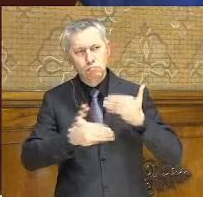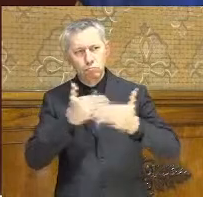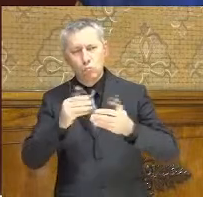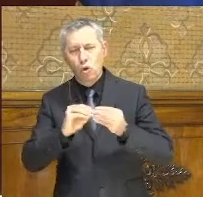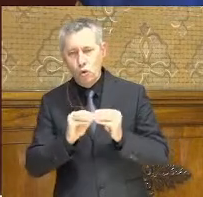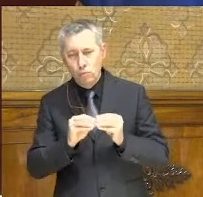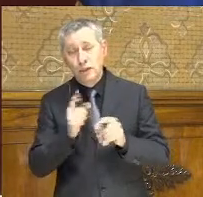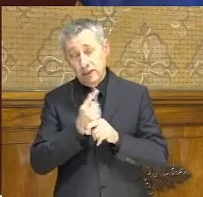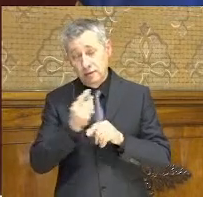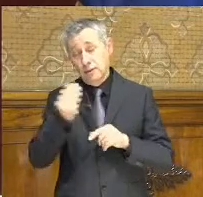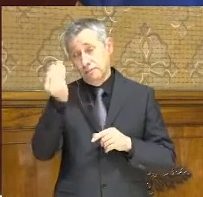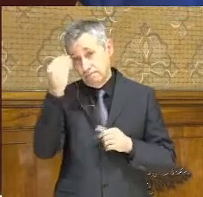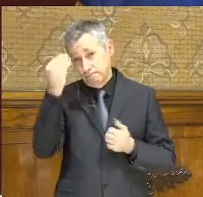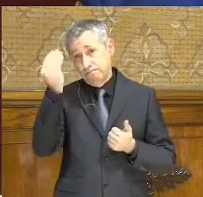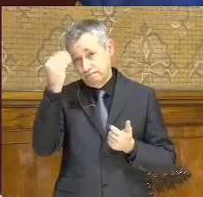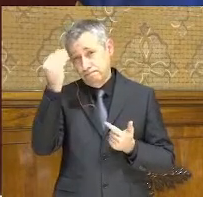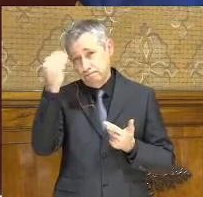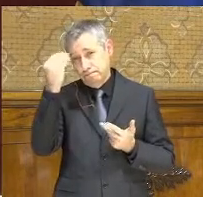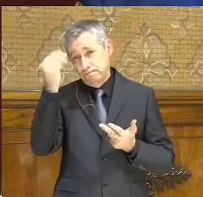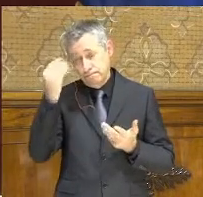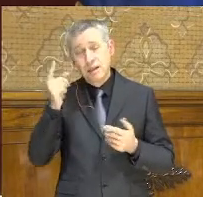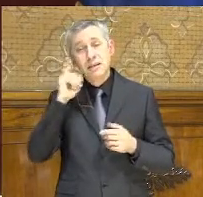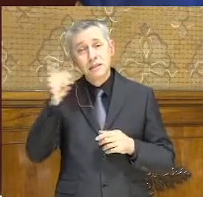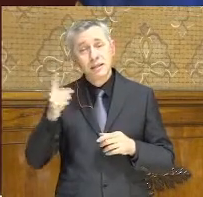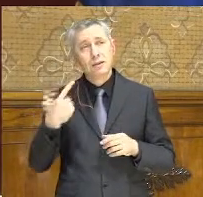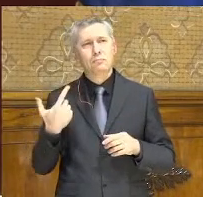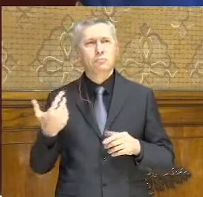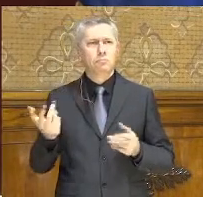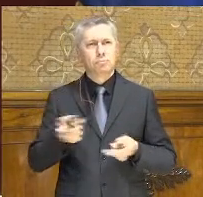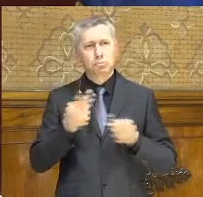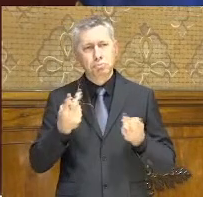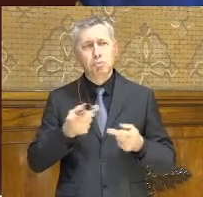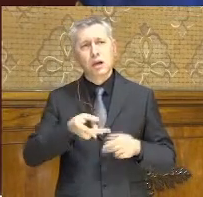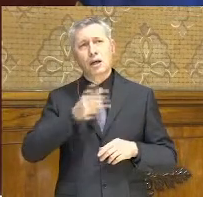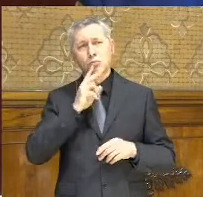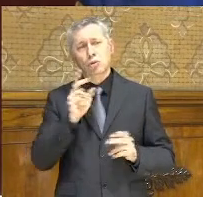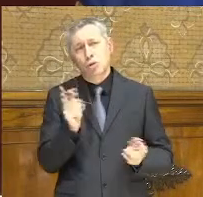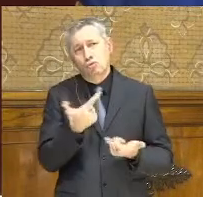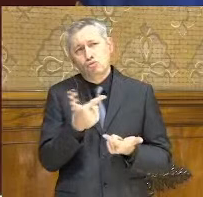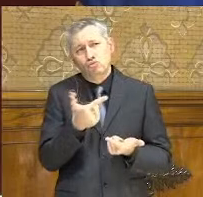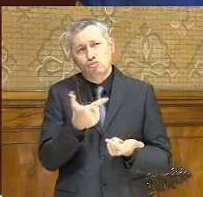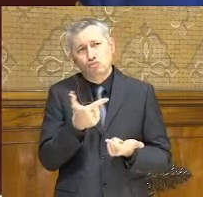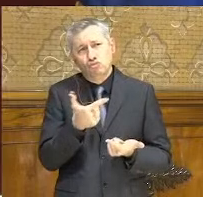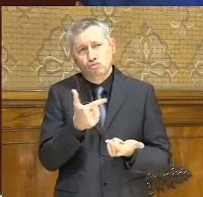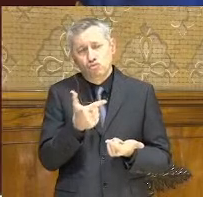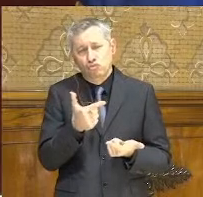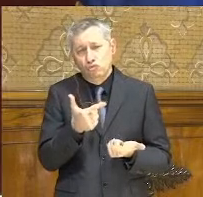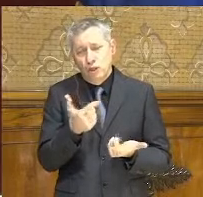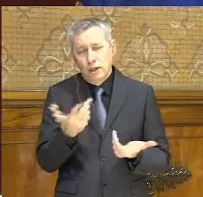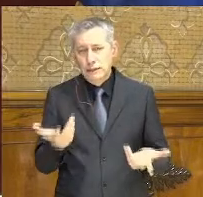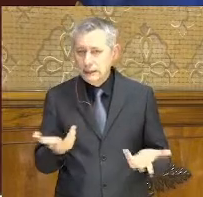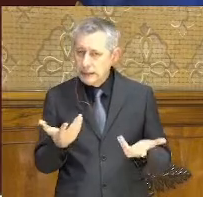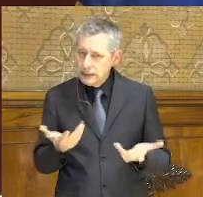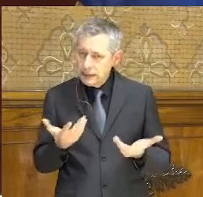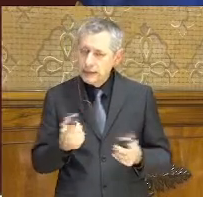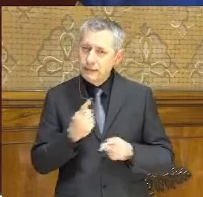don't believe that there is a right answer to them. In asking these questions, we prepare ourselves